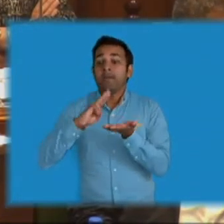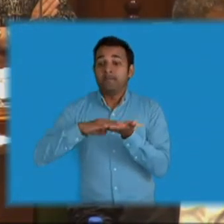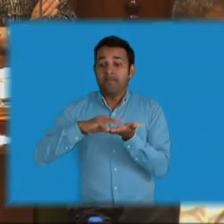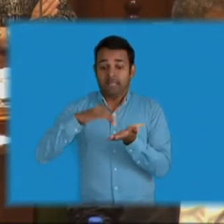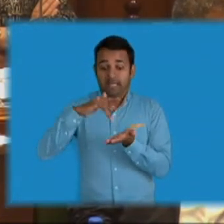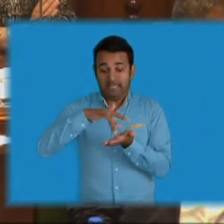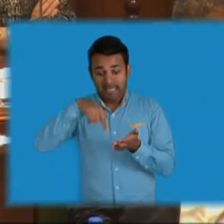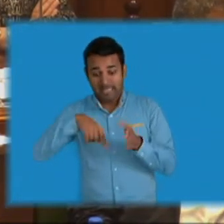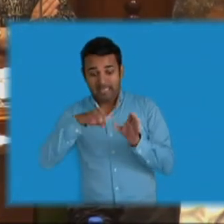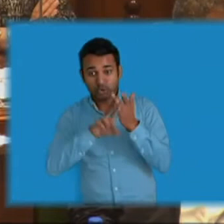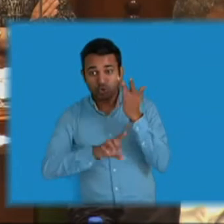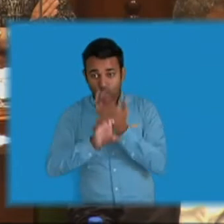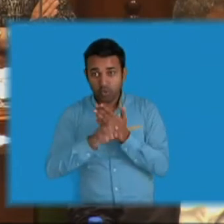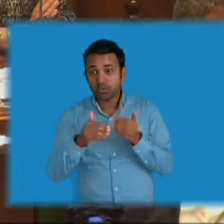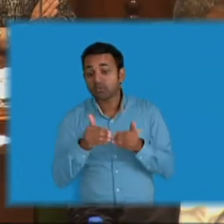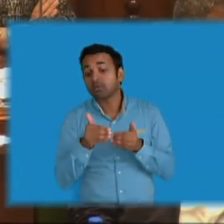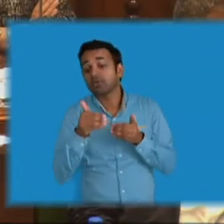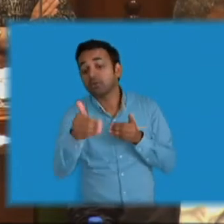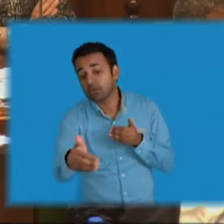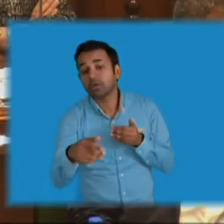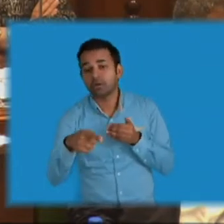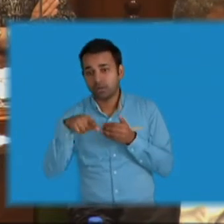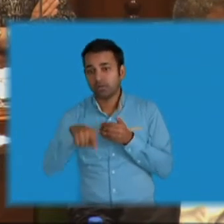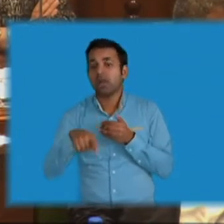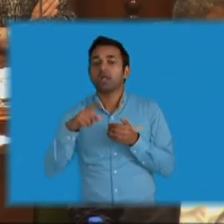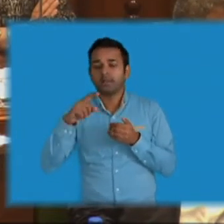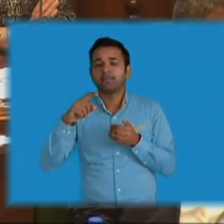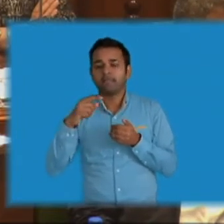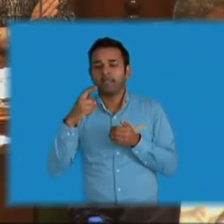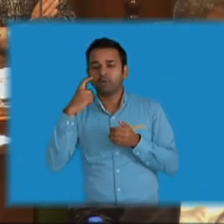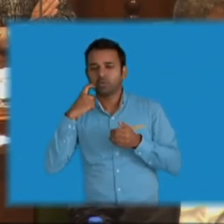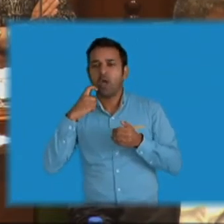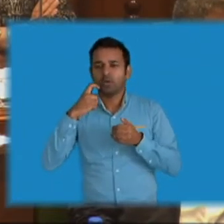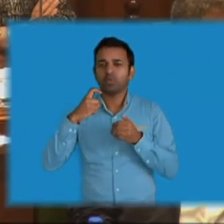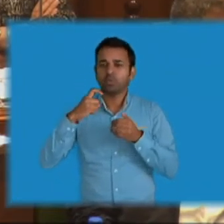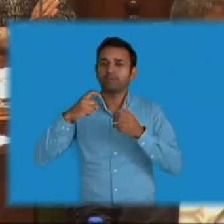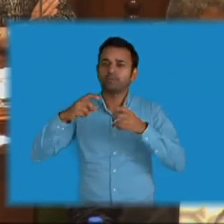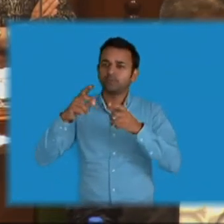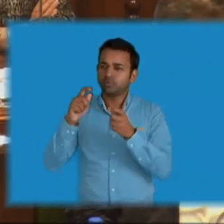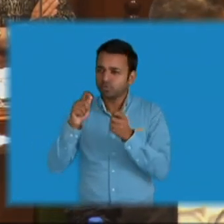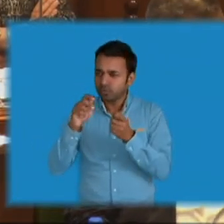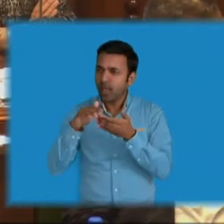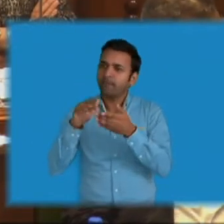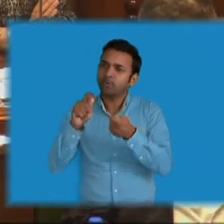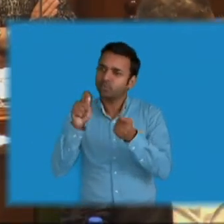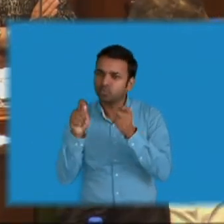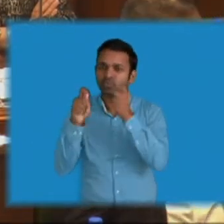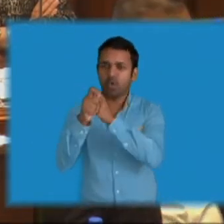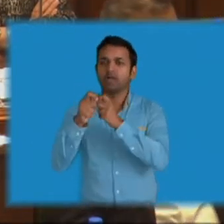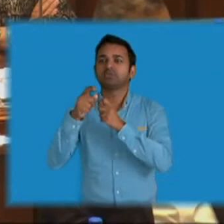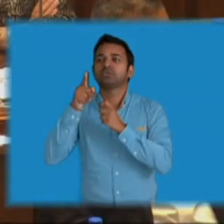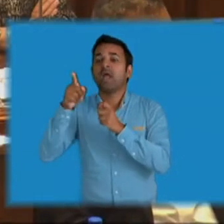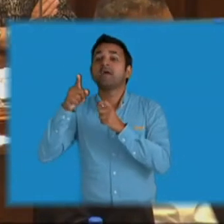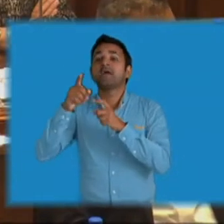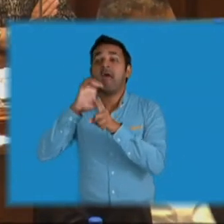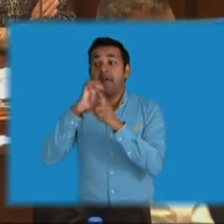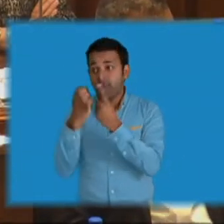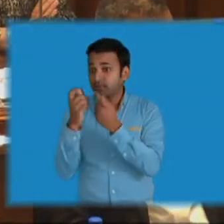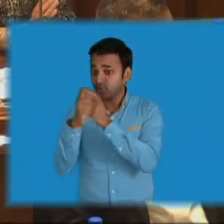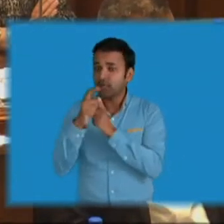stock enhancement for mitigation and adaptation purposes, future timber needs, energy tree for fuel